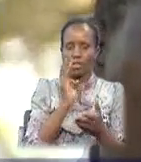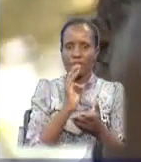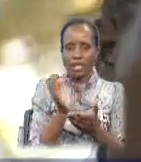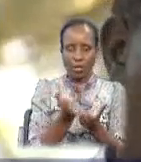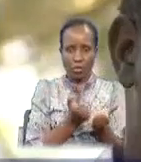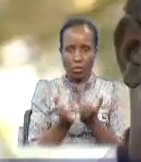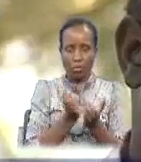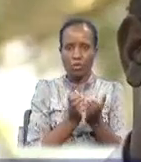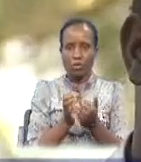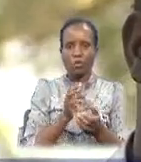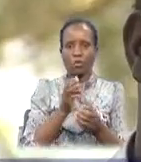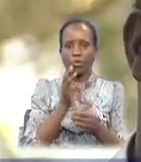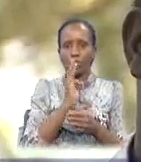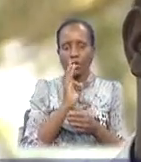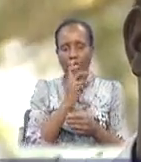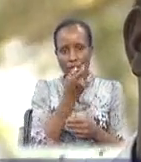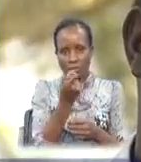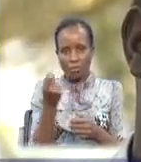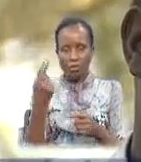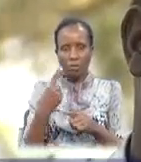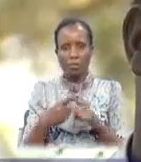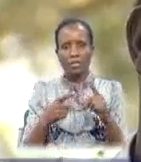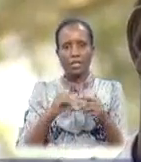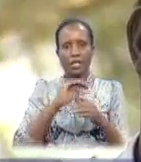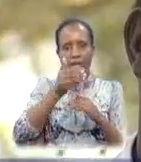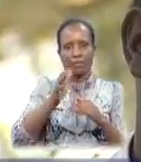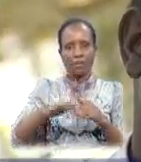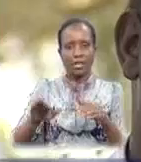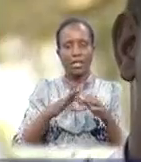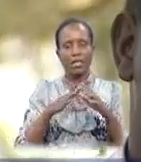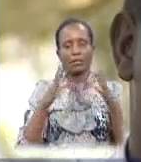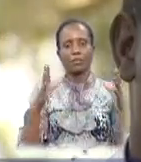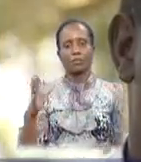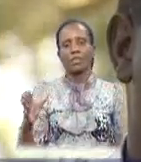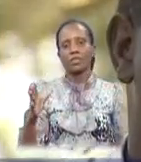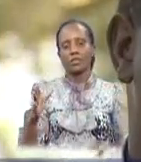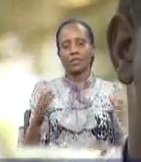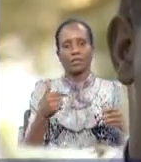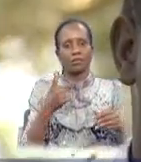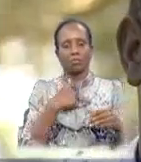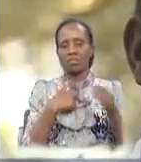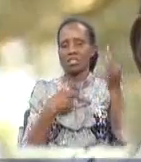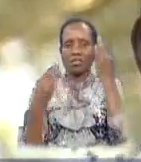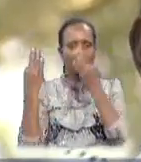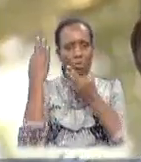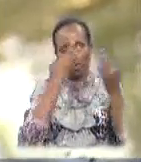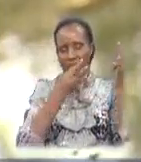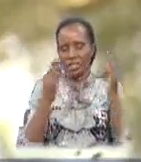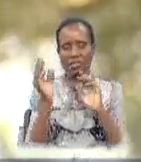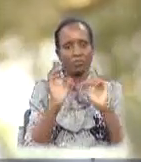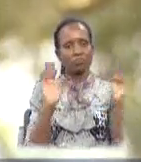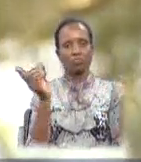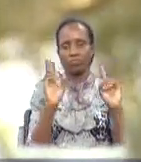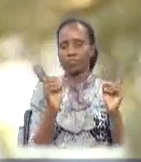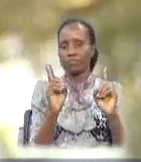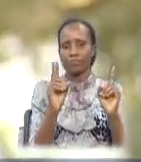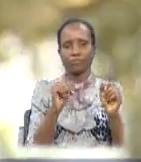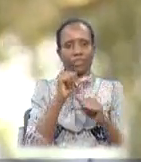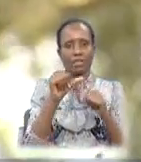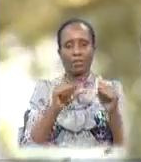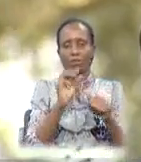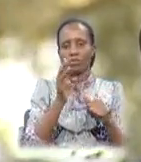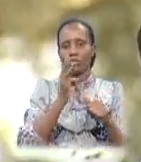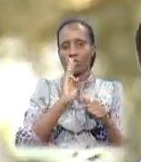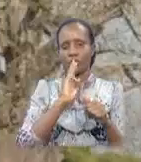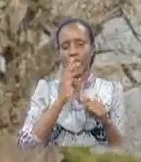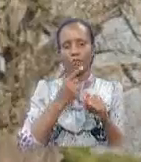maji kidogo natumia area kubwa vile naitumia, so sina wasiwasi na hata kidogo juu ya maji